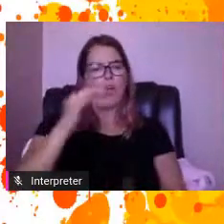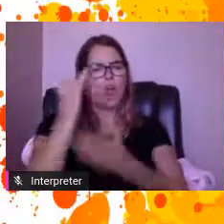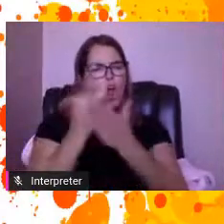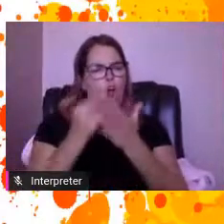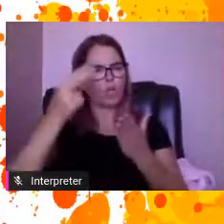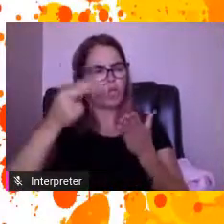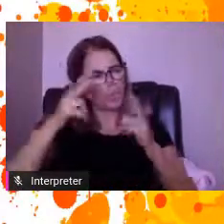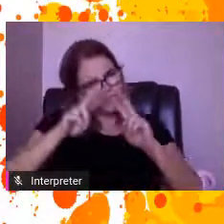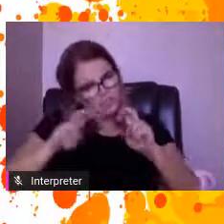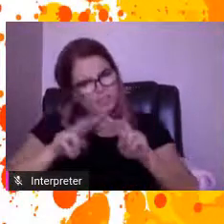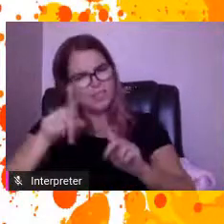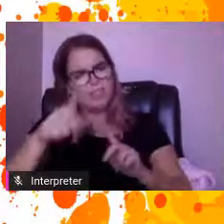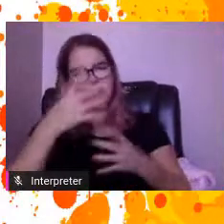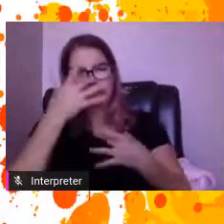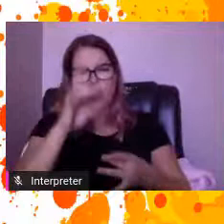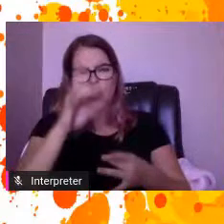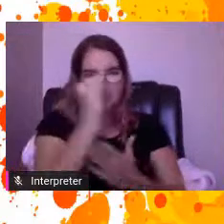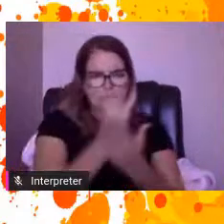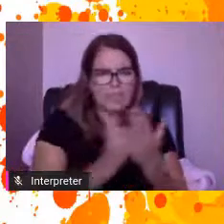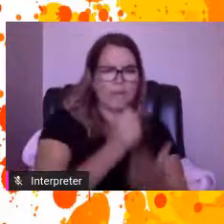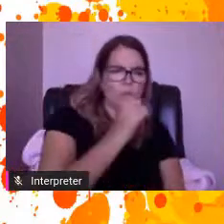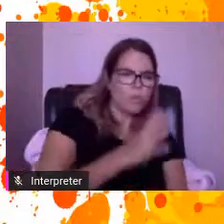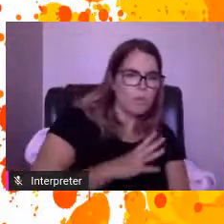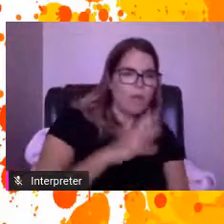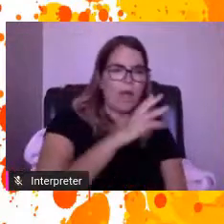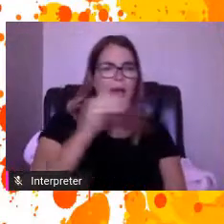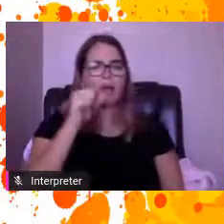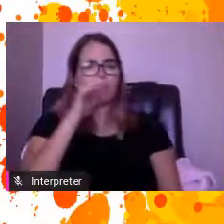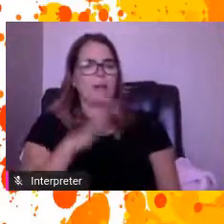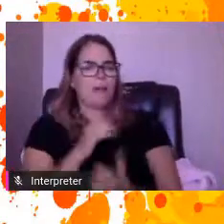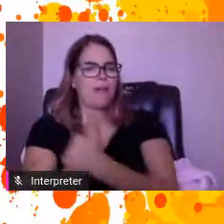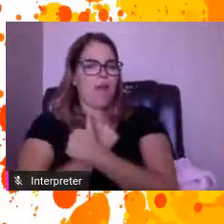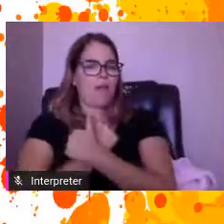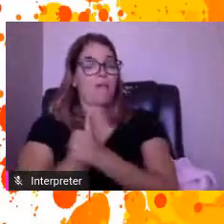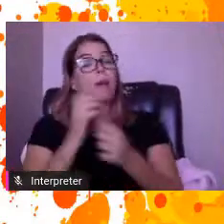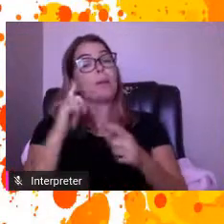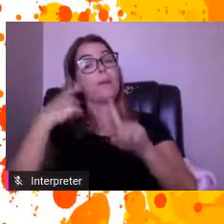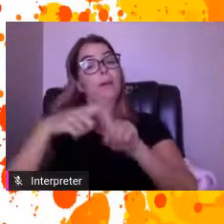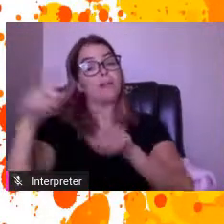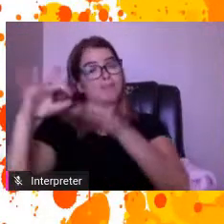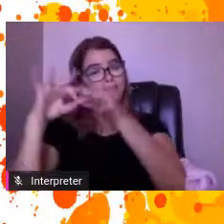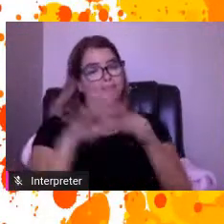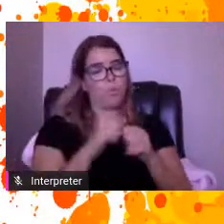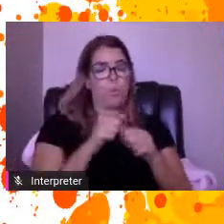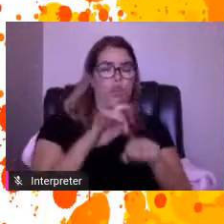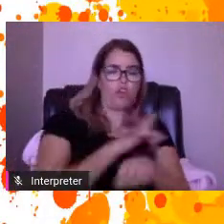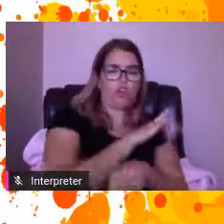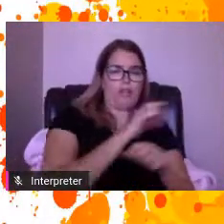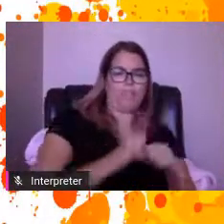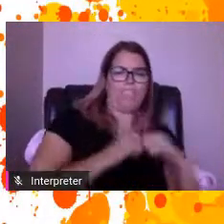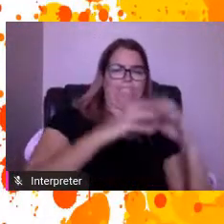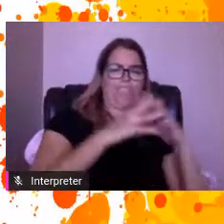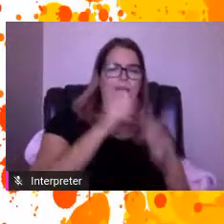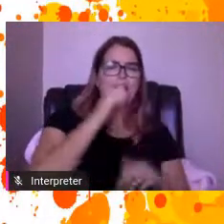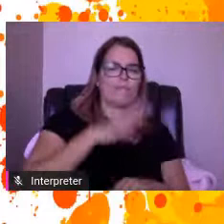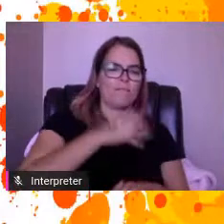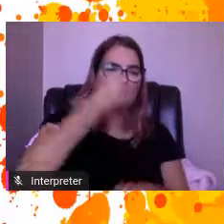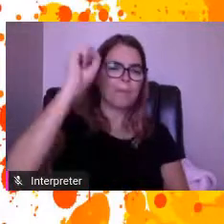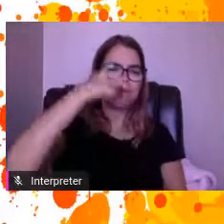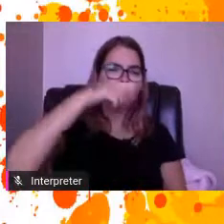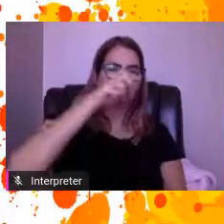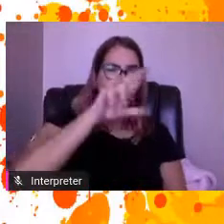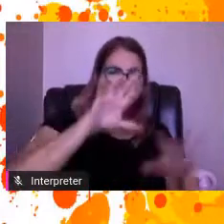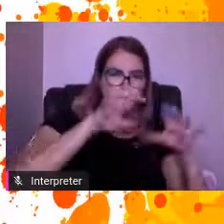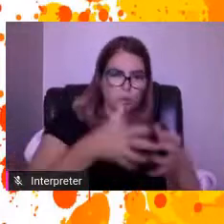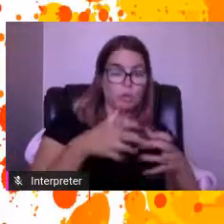and female love, as well as her connections to important early queer feminist groups. Laurencin was profoundly influenced by Natalie